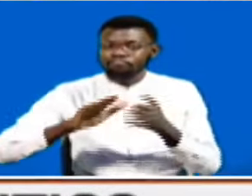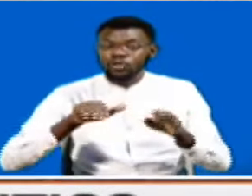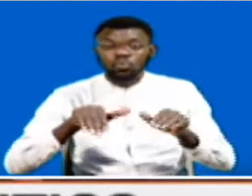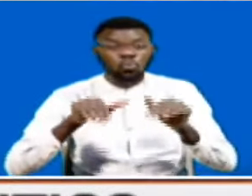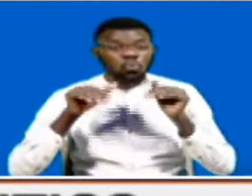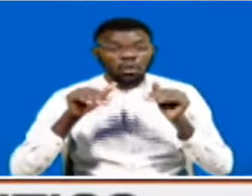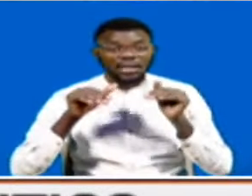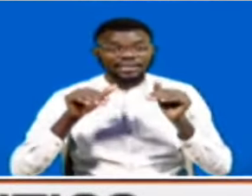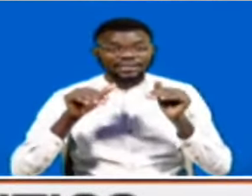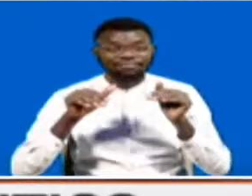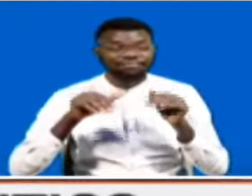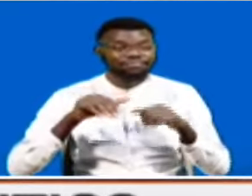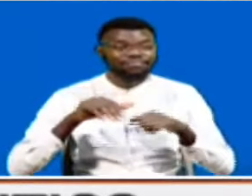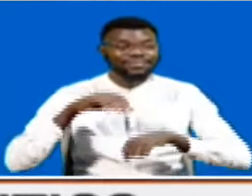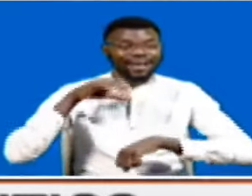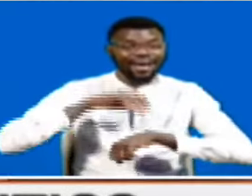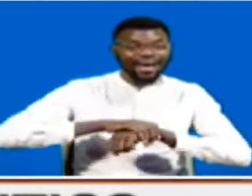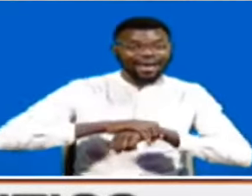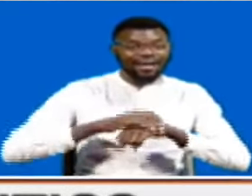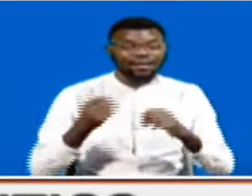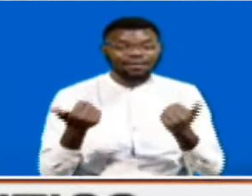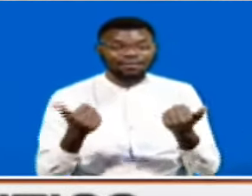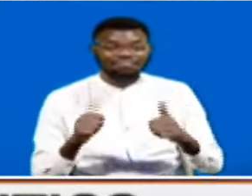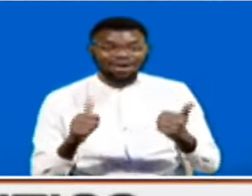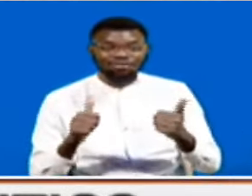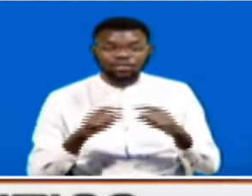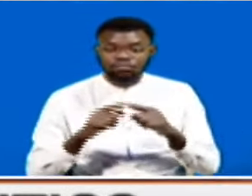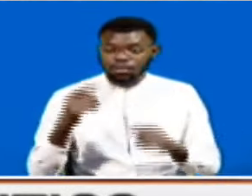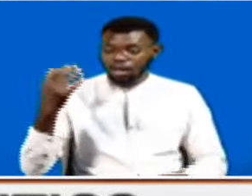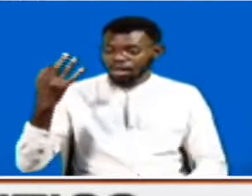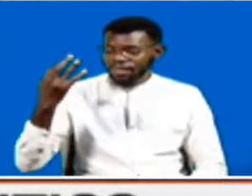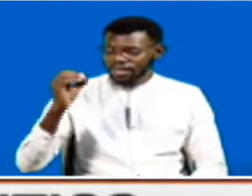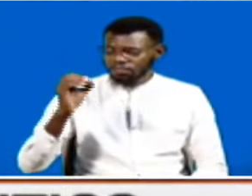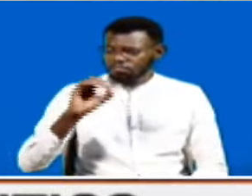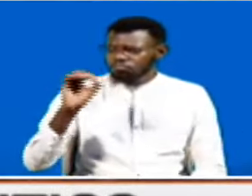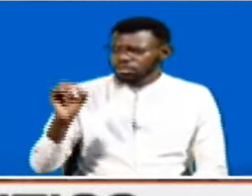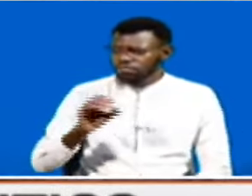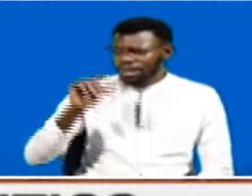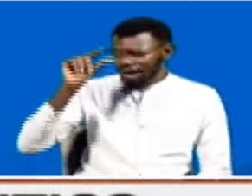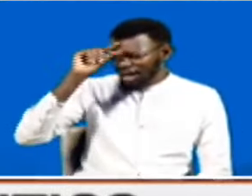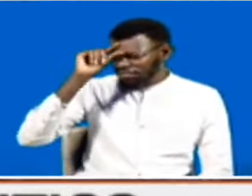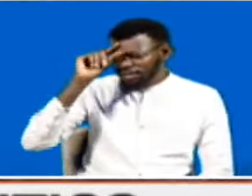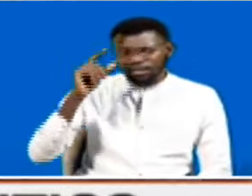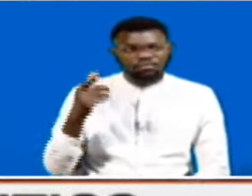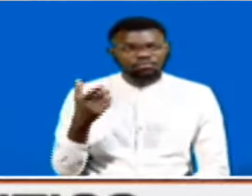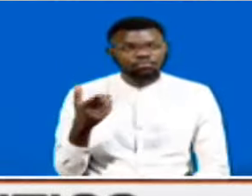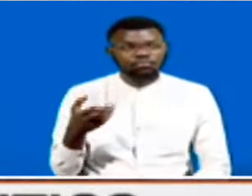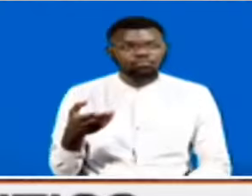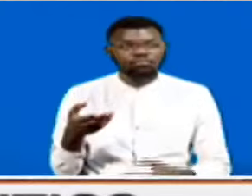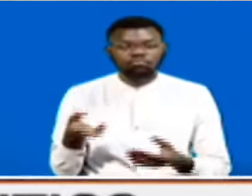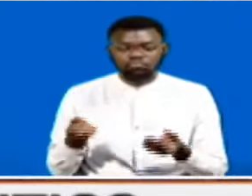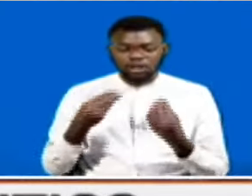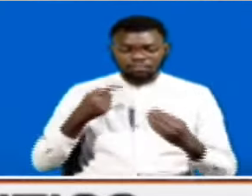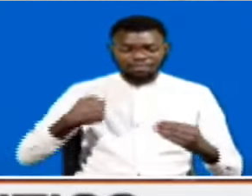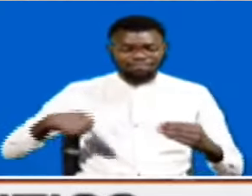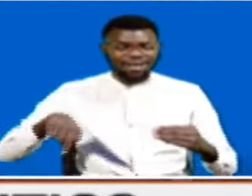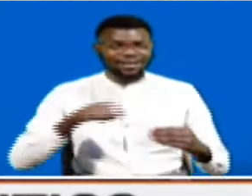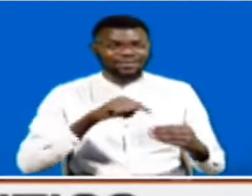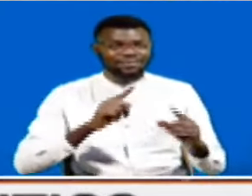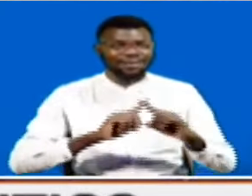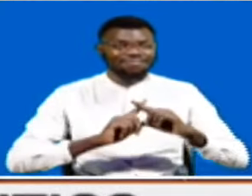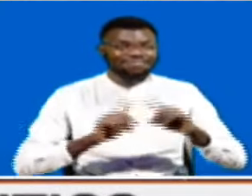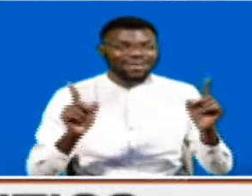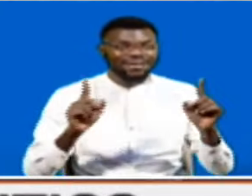that. We were told we will be given 30% of the government. So you have told me few. Is that 30%?